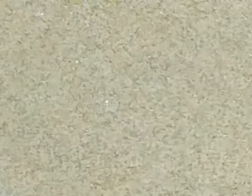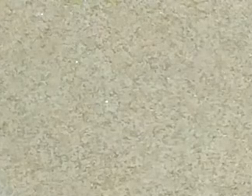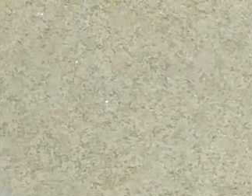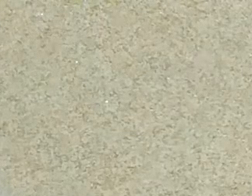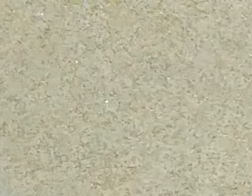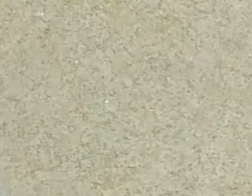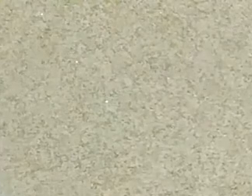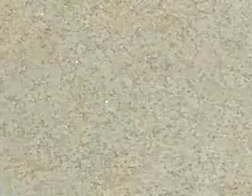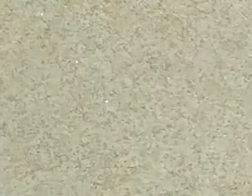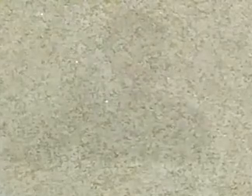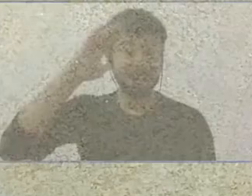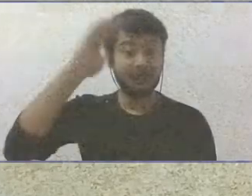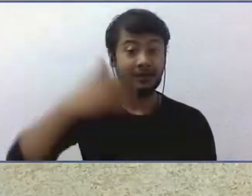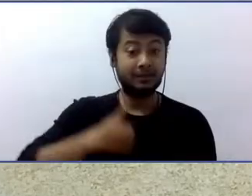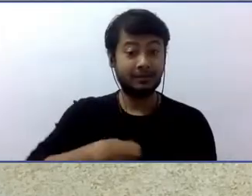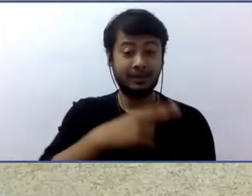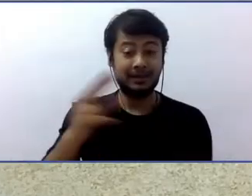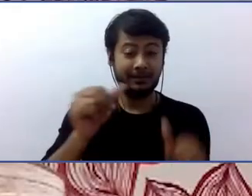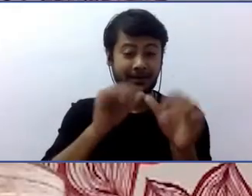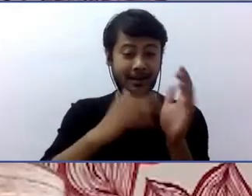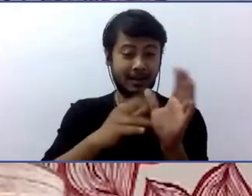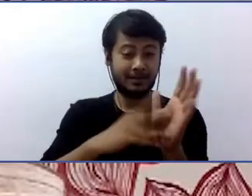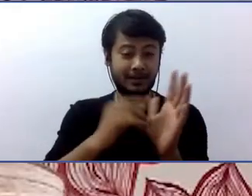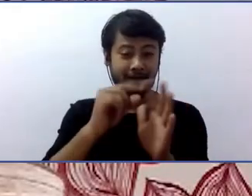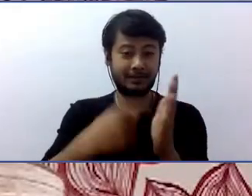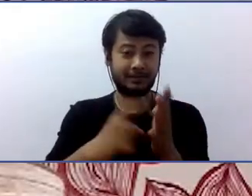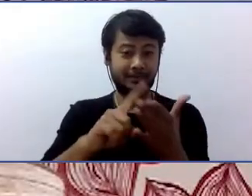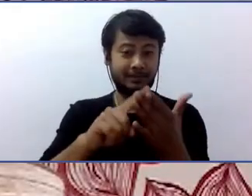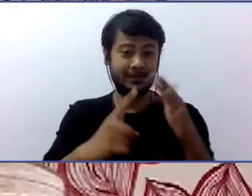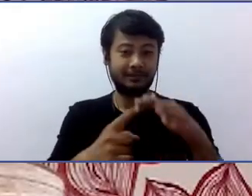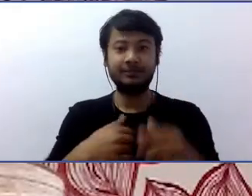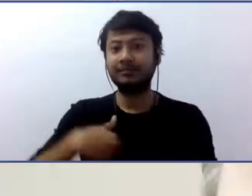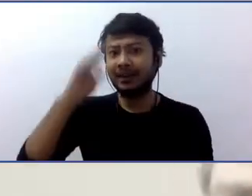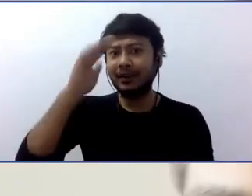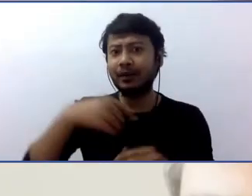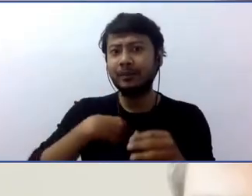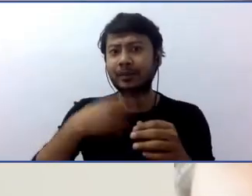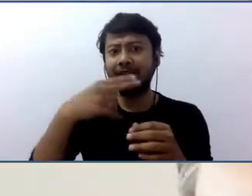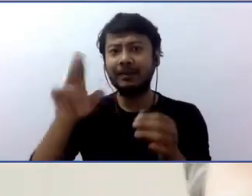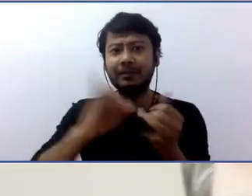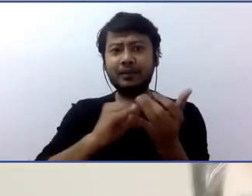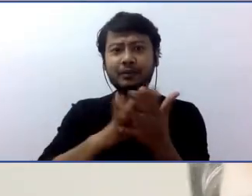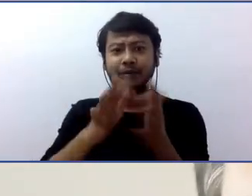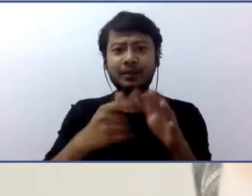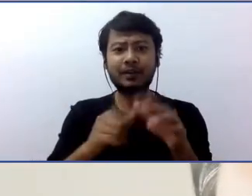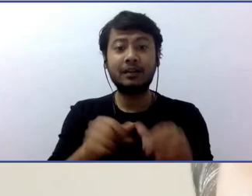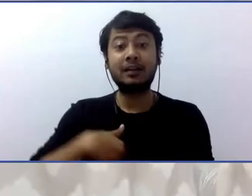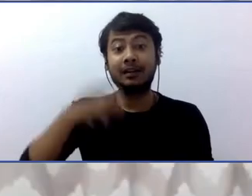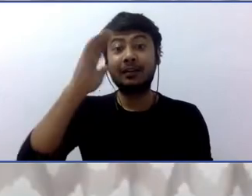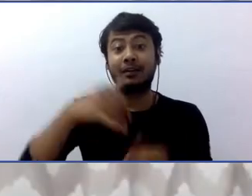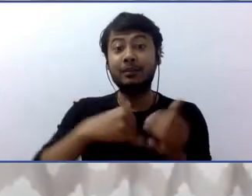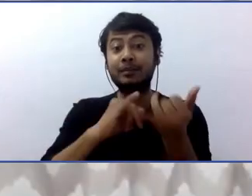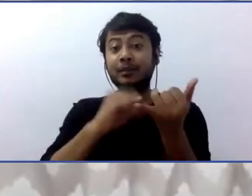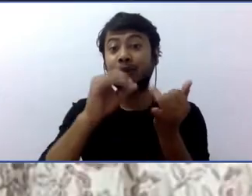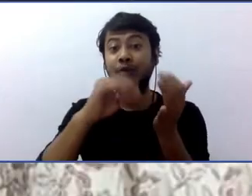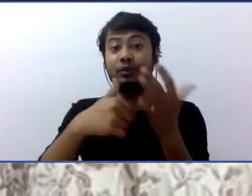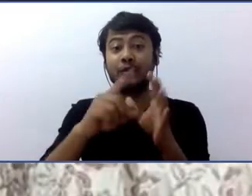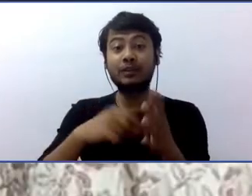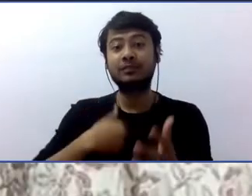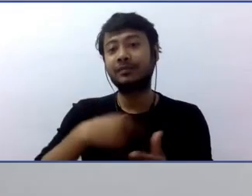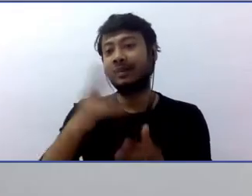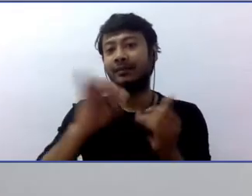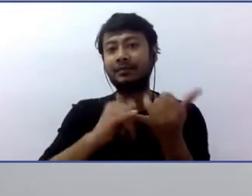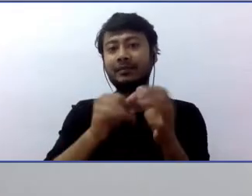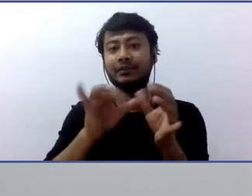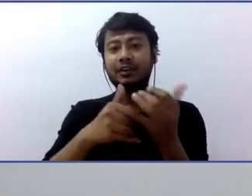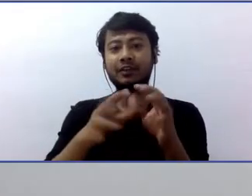Hi, my name is Amanpreet Singh Chopra. I'm Shweta Runwal from Pune. I'm Suraj Santosh Kumar. My name is Ashwat. This is Shomita.